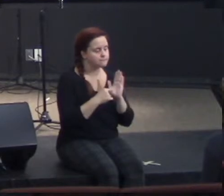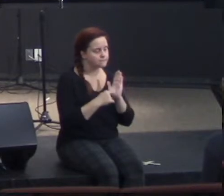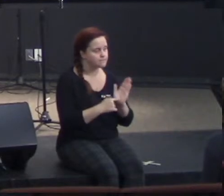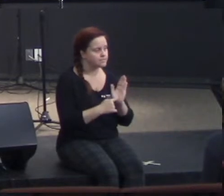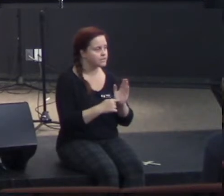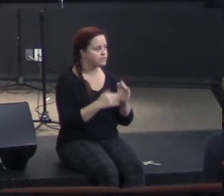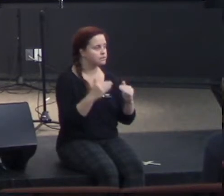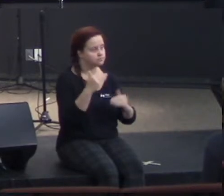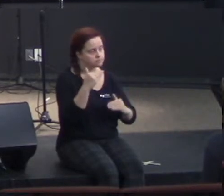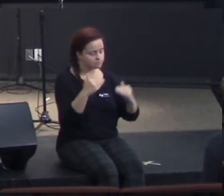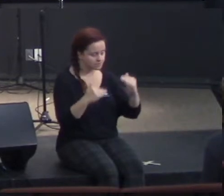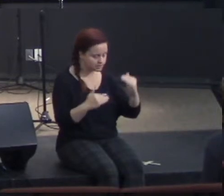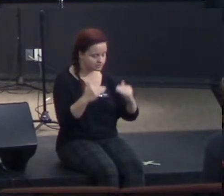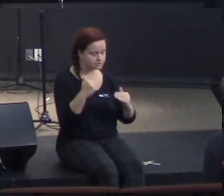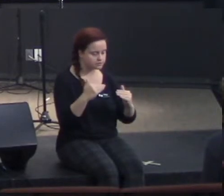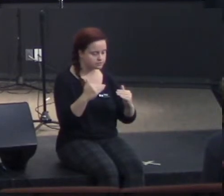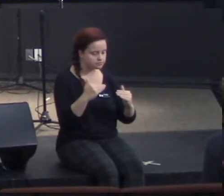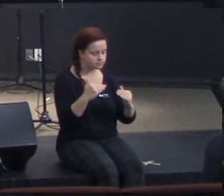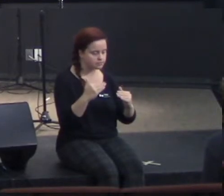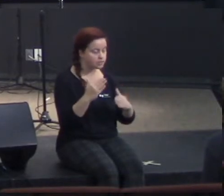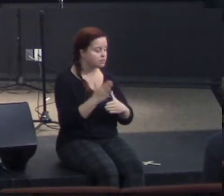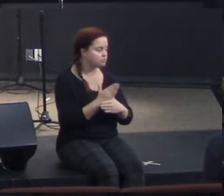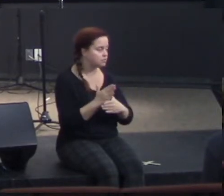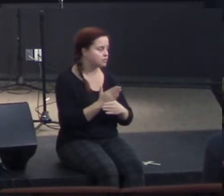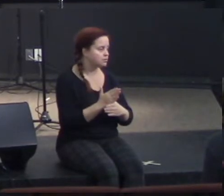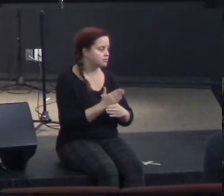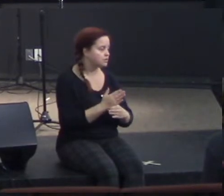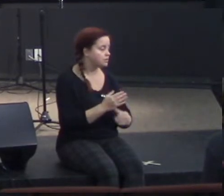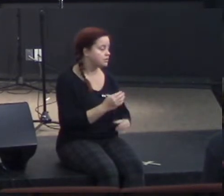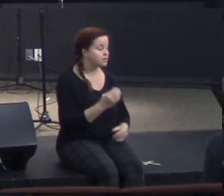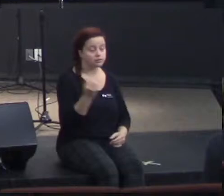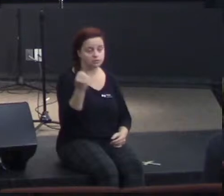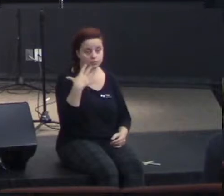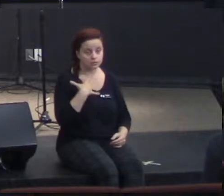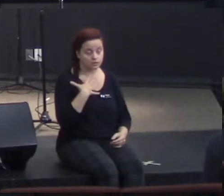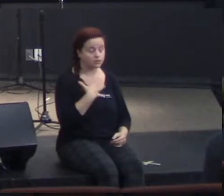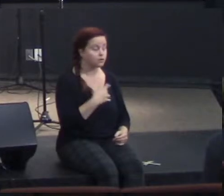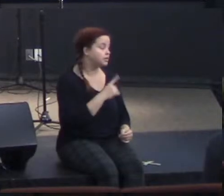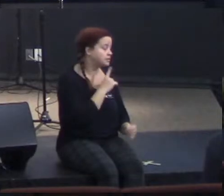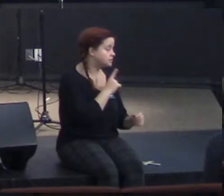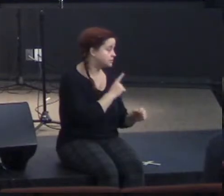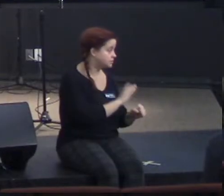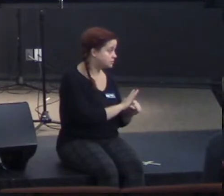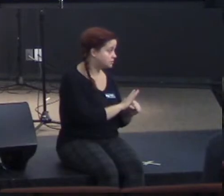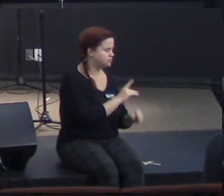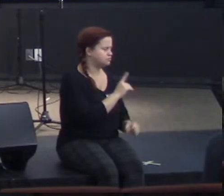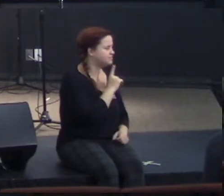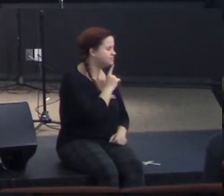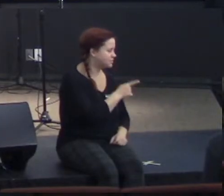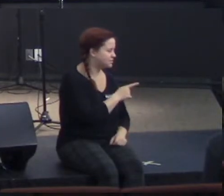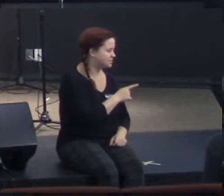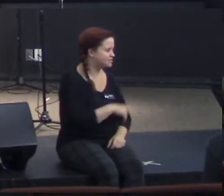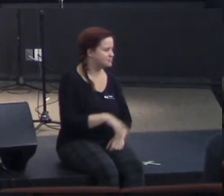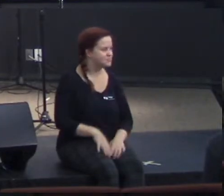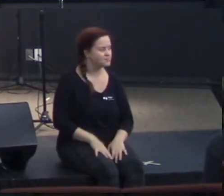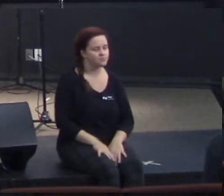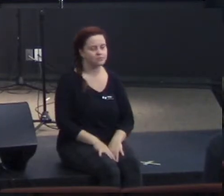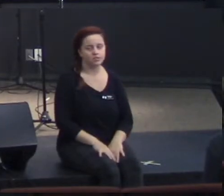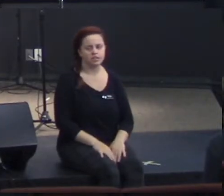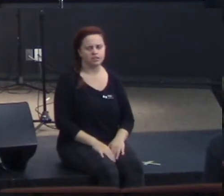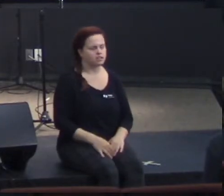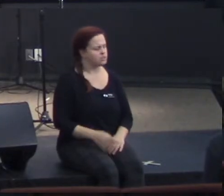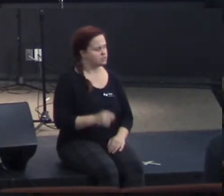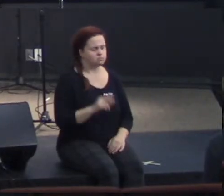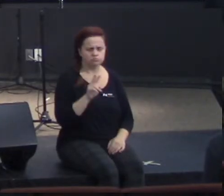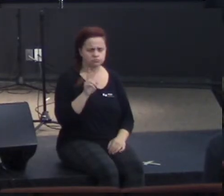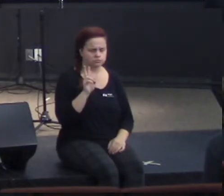the balance between grace and truth. Let's look at a few scenes here from Jesus' life, just to kind of,